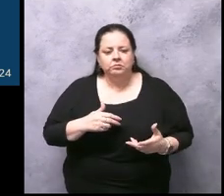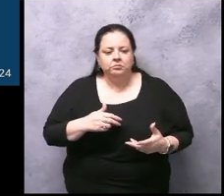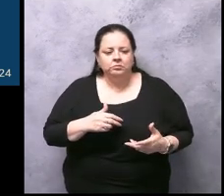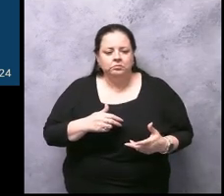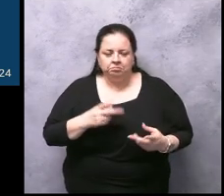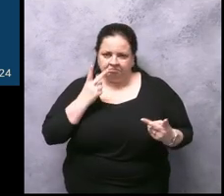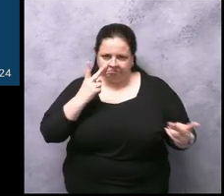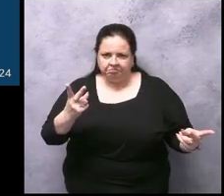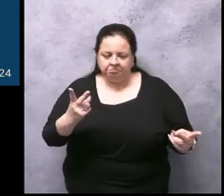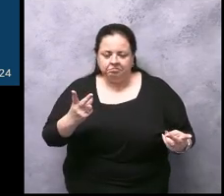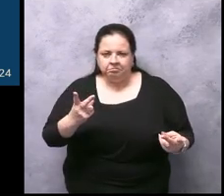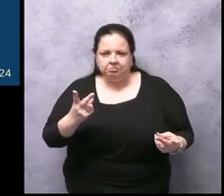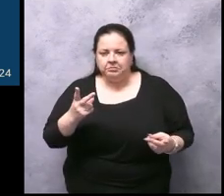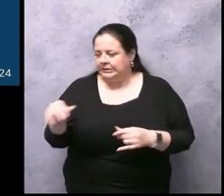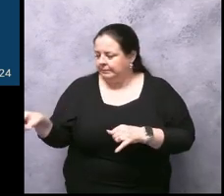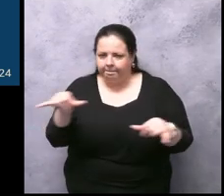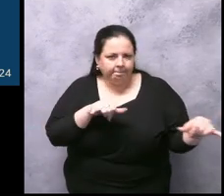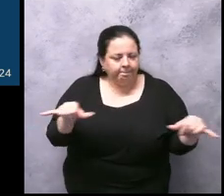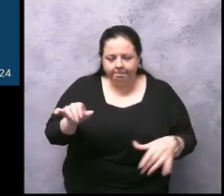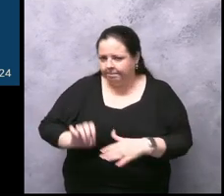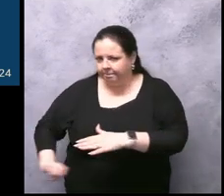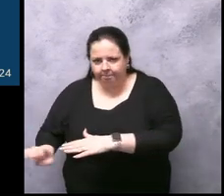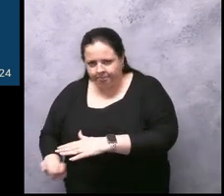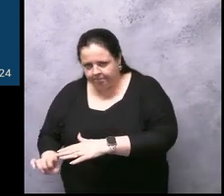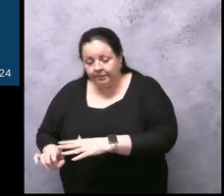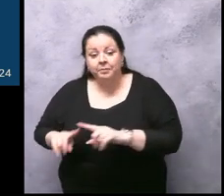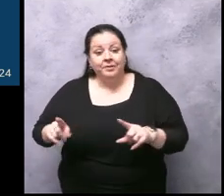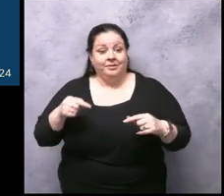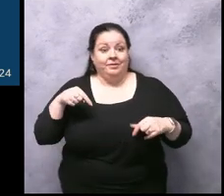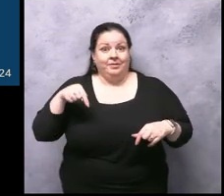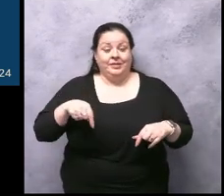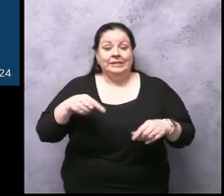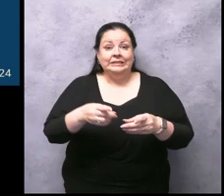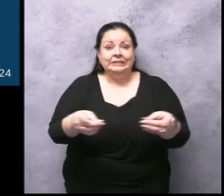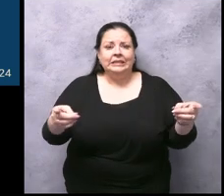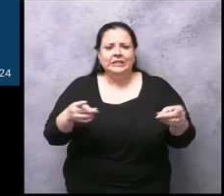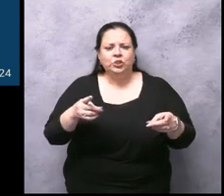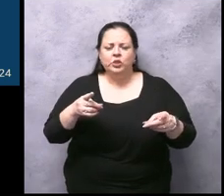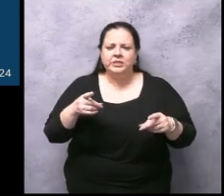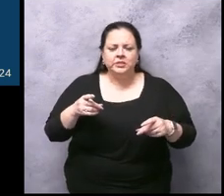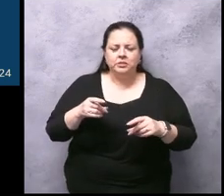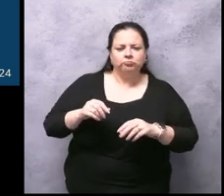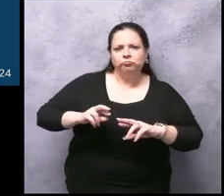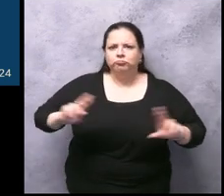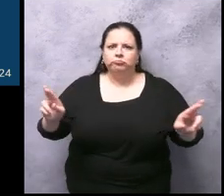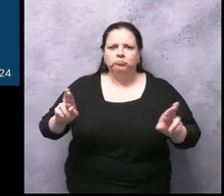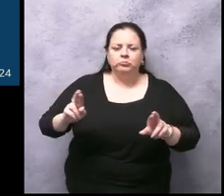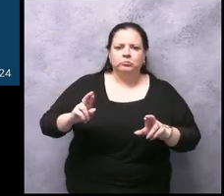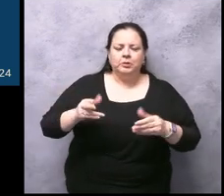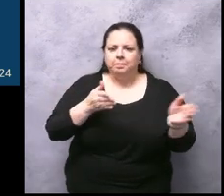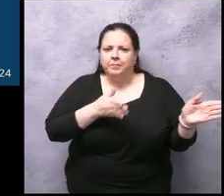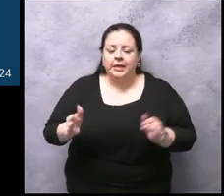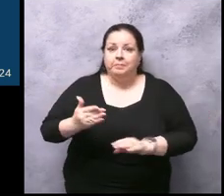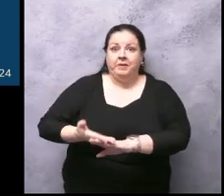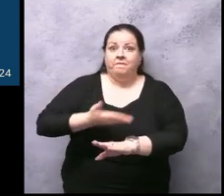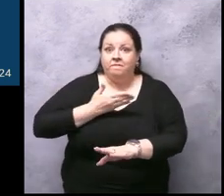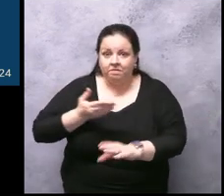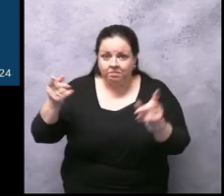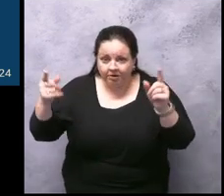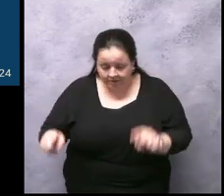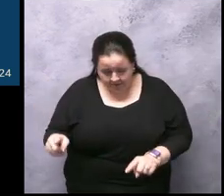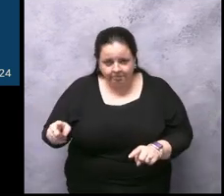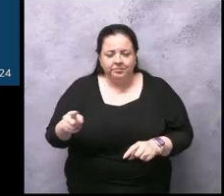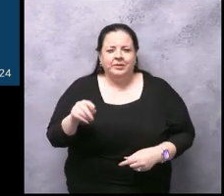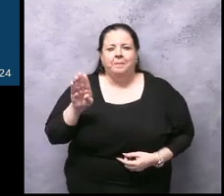we're seeing just like at the elementary level. But this district has been particularly proactive about making boundary adjustments in advance